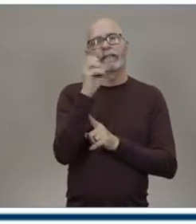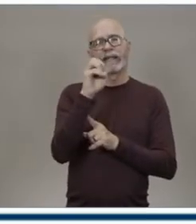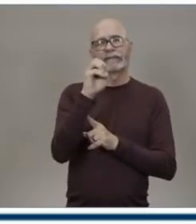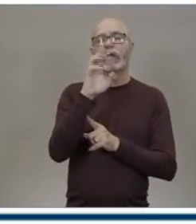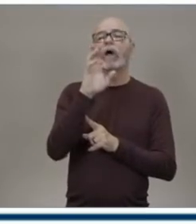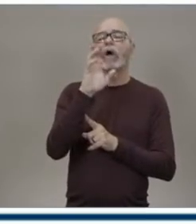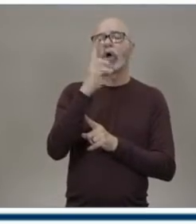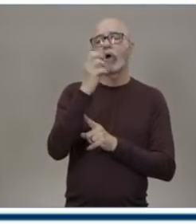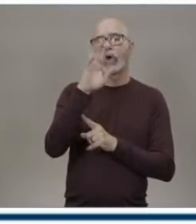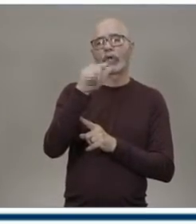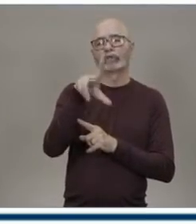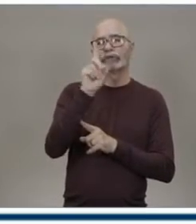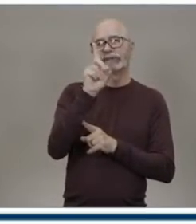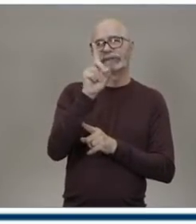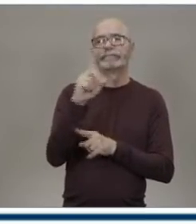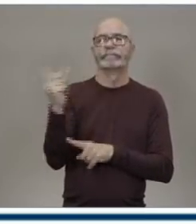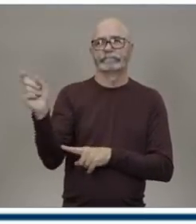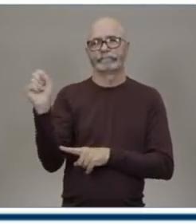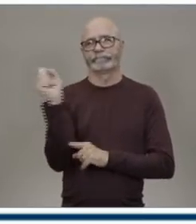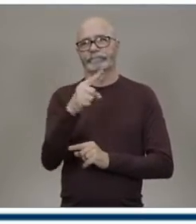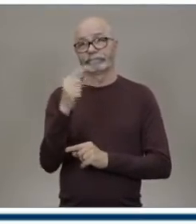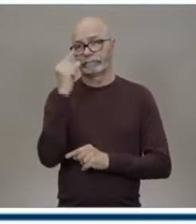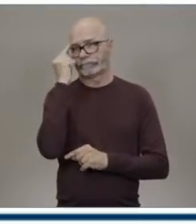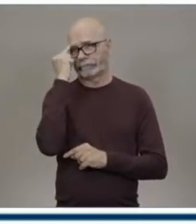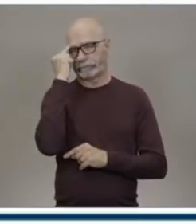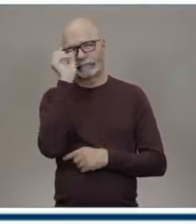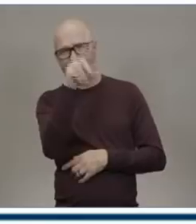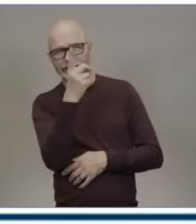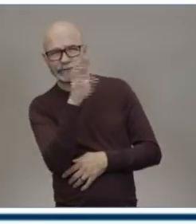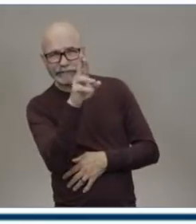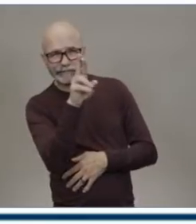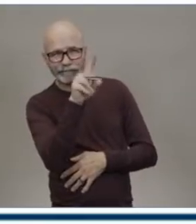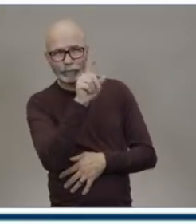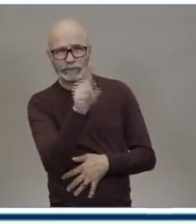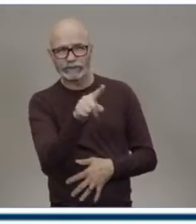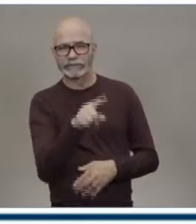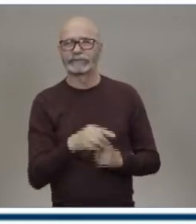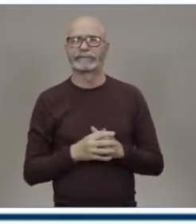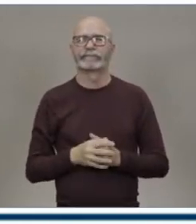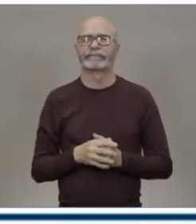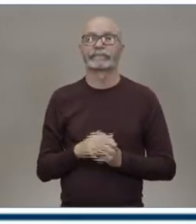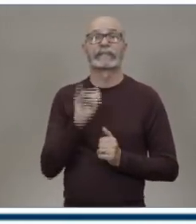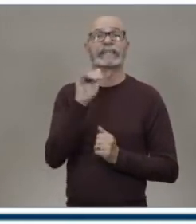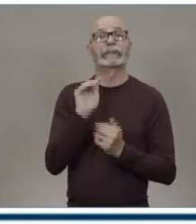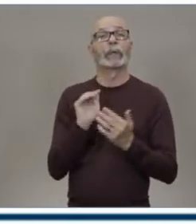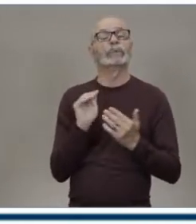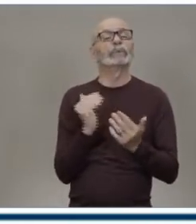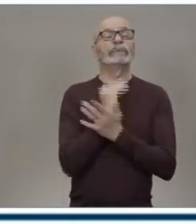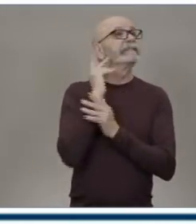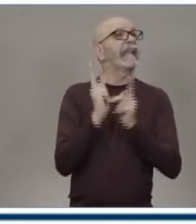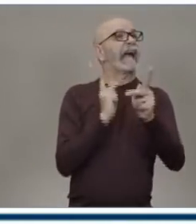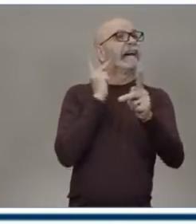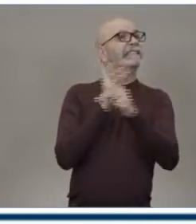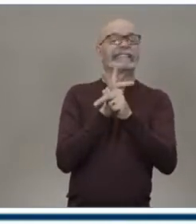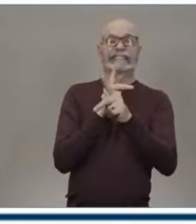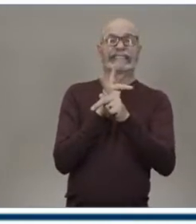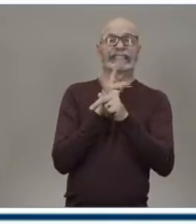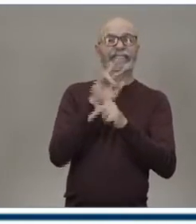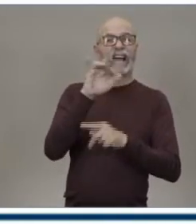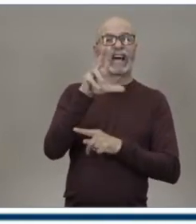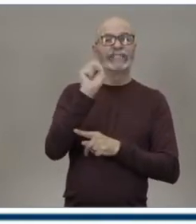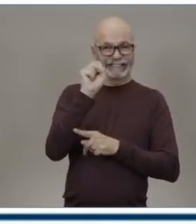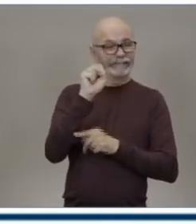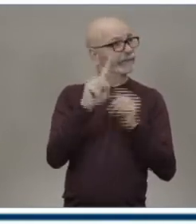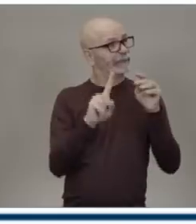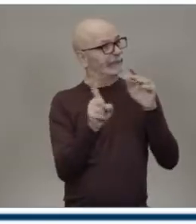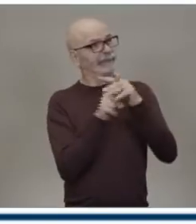Good afternoon. Dr. Strang, I'm going to ask you again about the new variant. I was just wondering, do we have